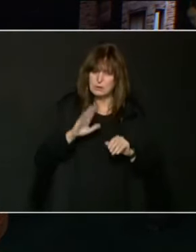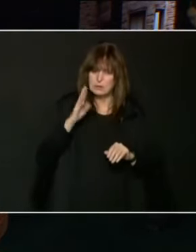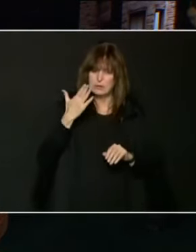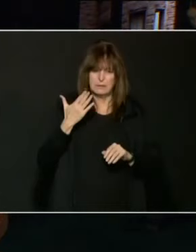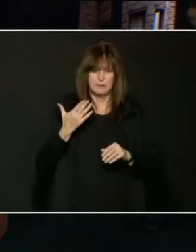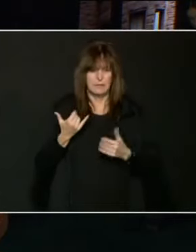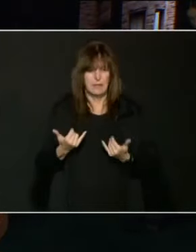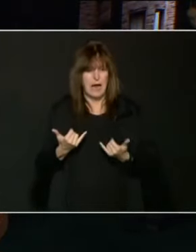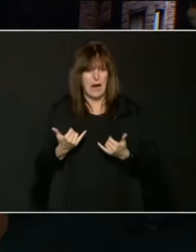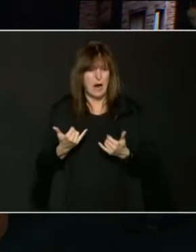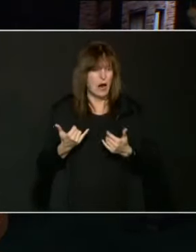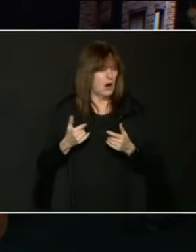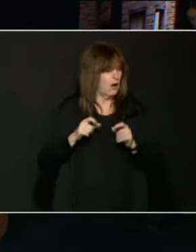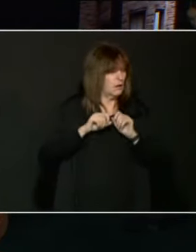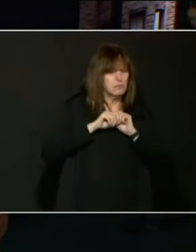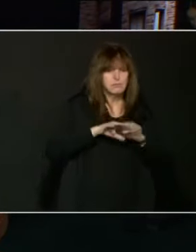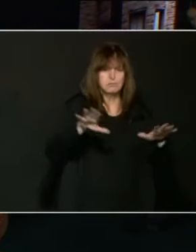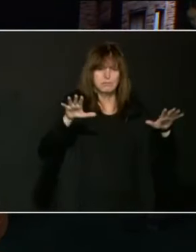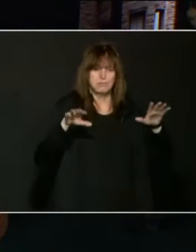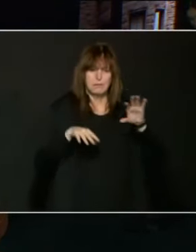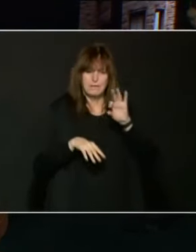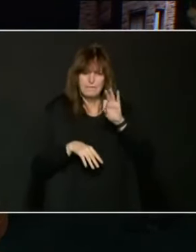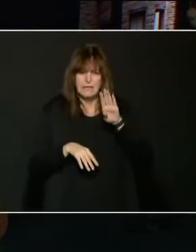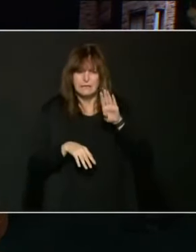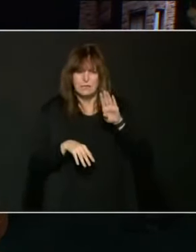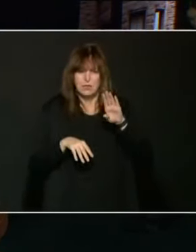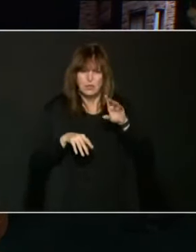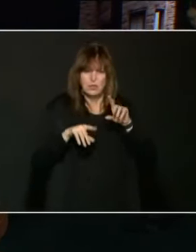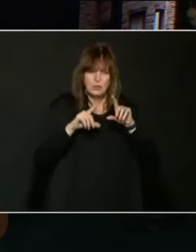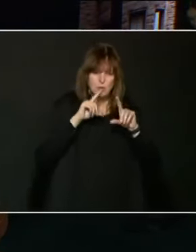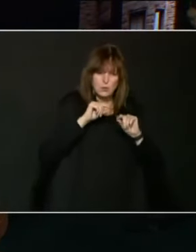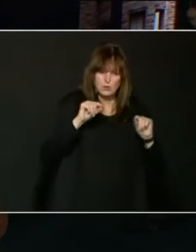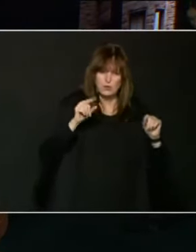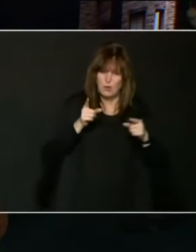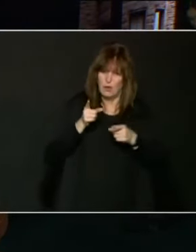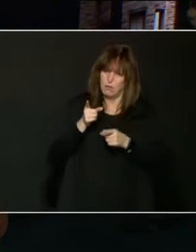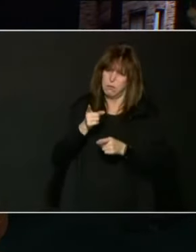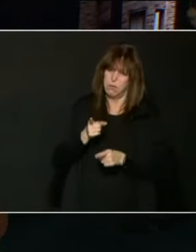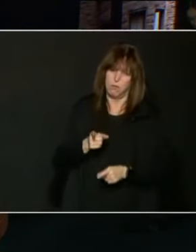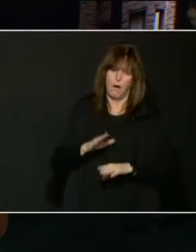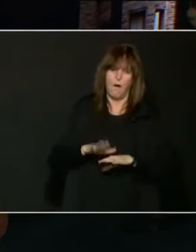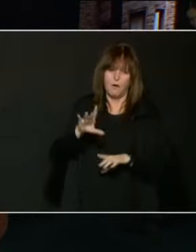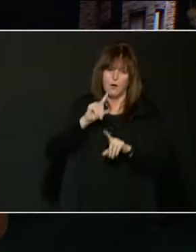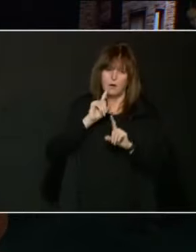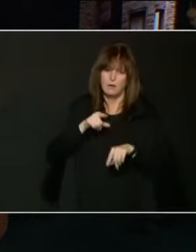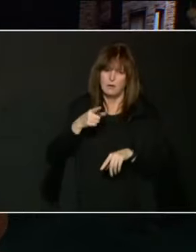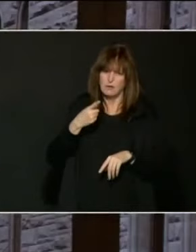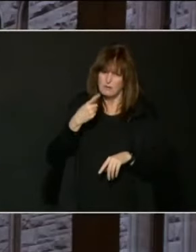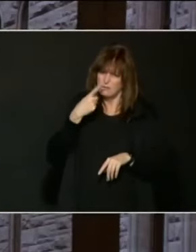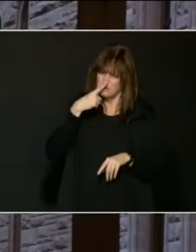your answers. So do you want to clarify anything that you said to the Commission?